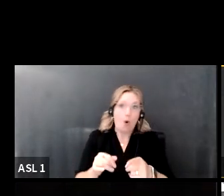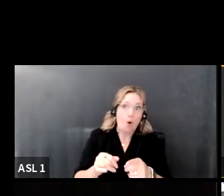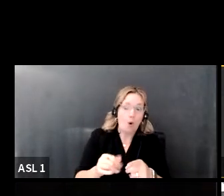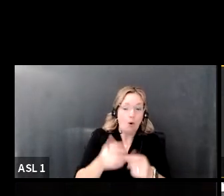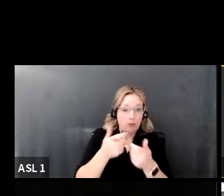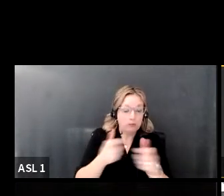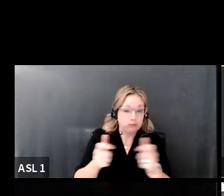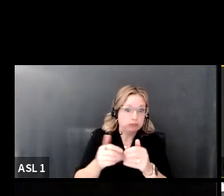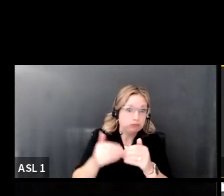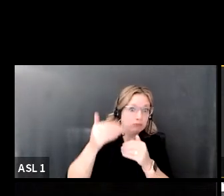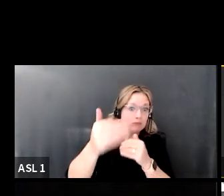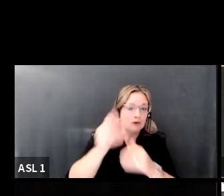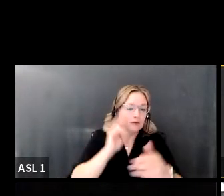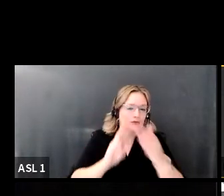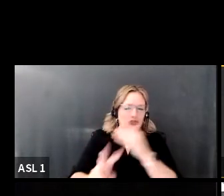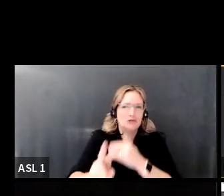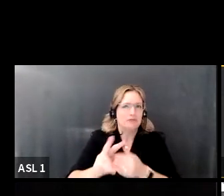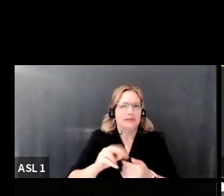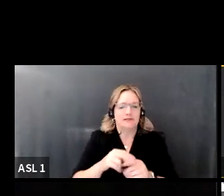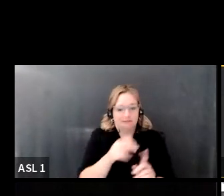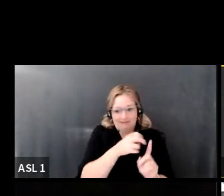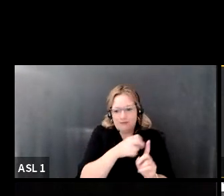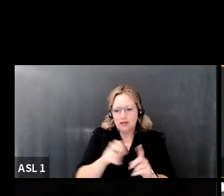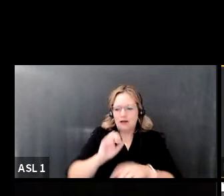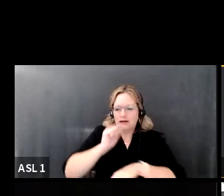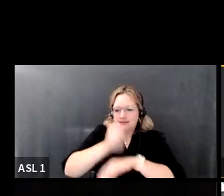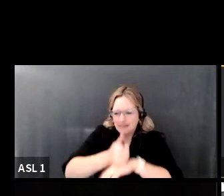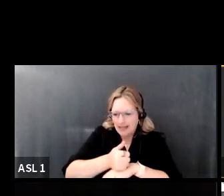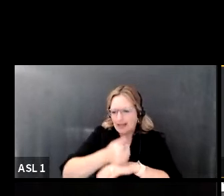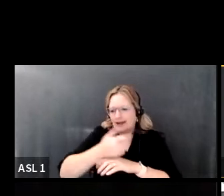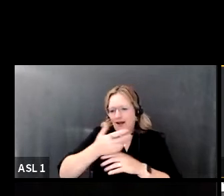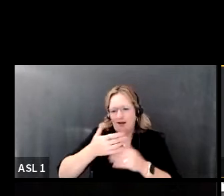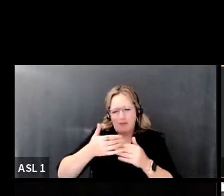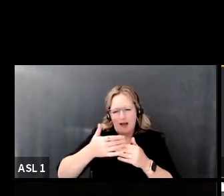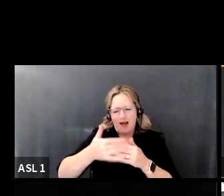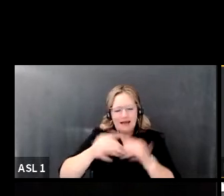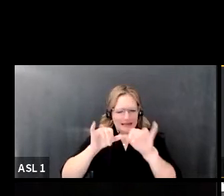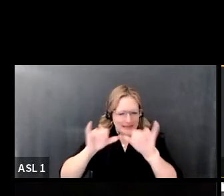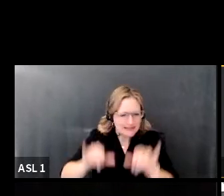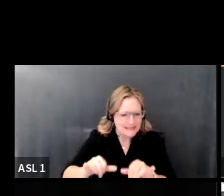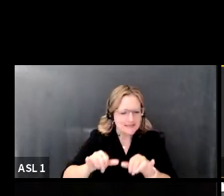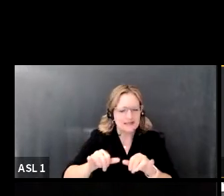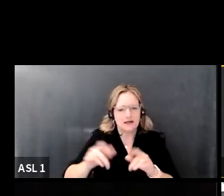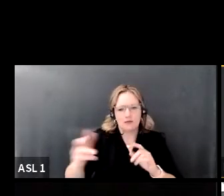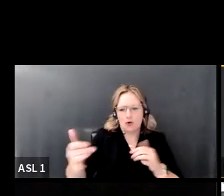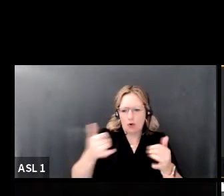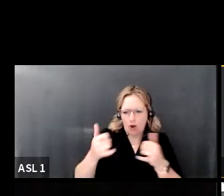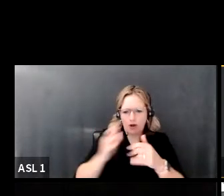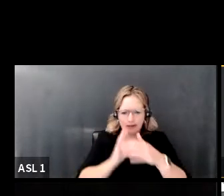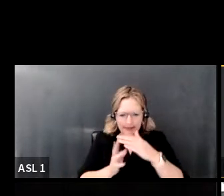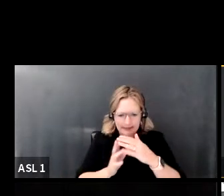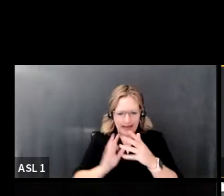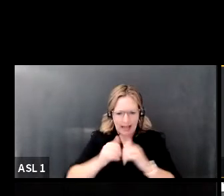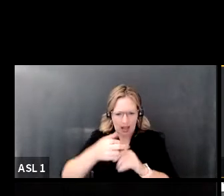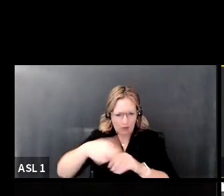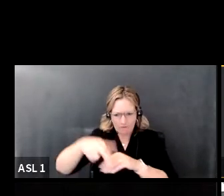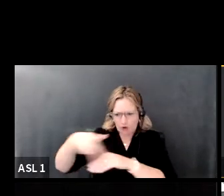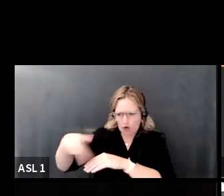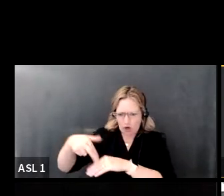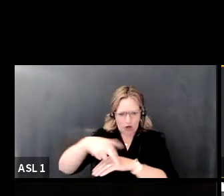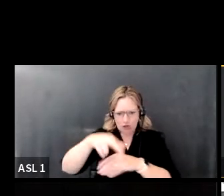would take it would take at least six months to establish a proper system of call intake call uh